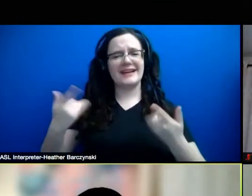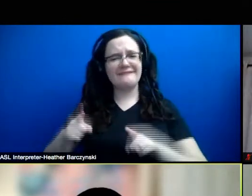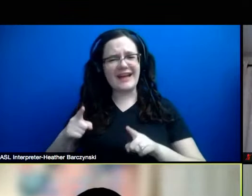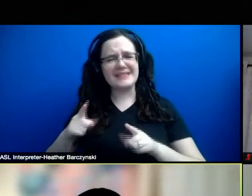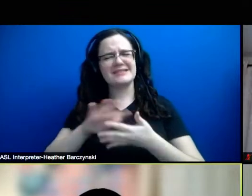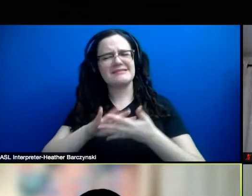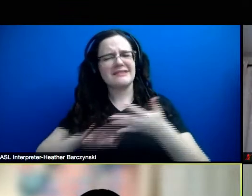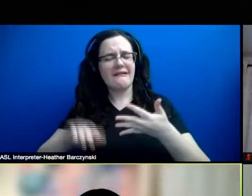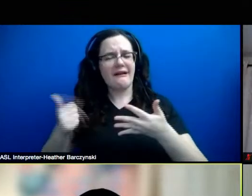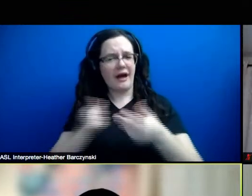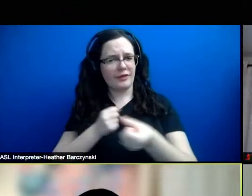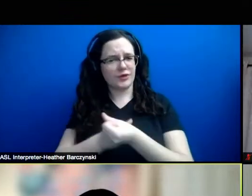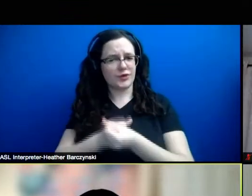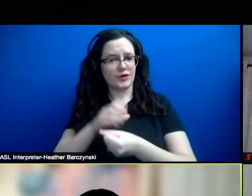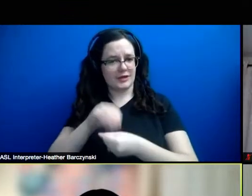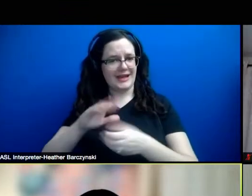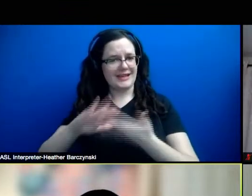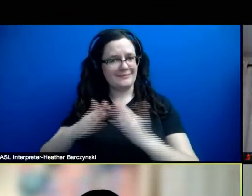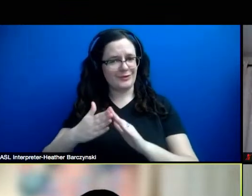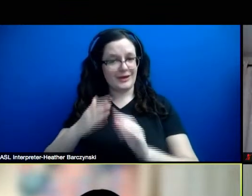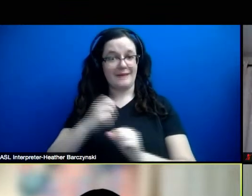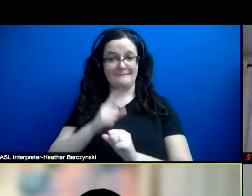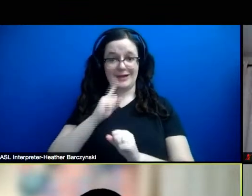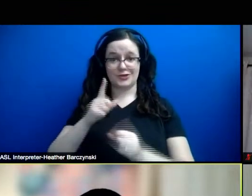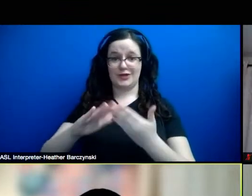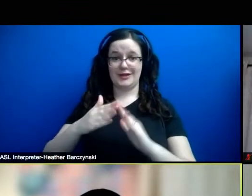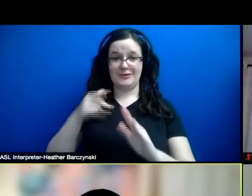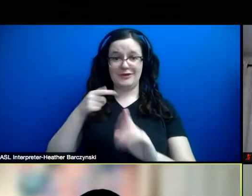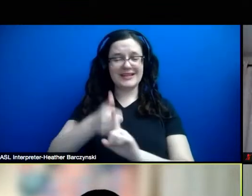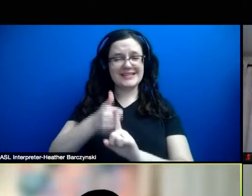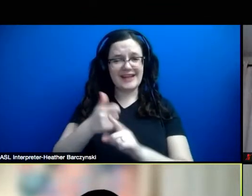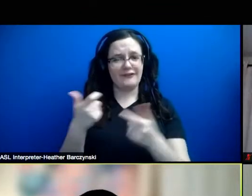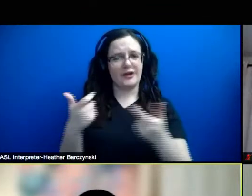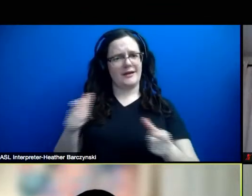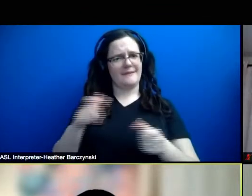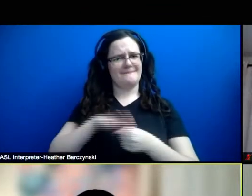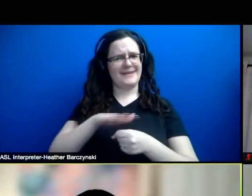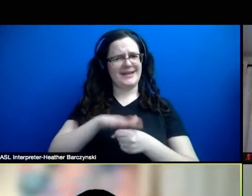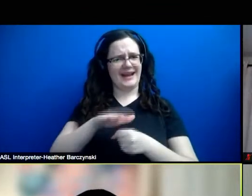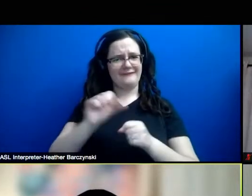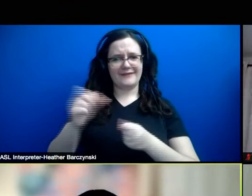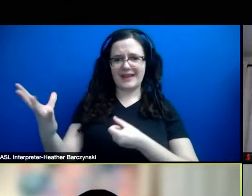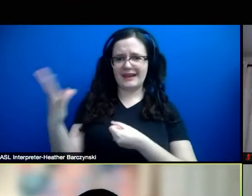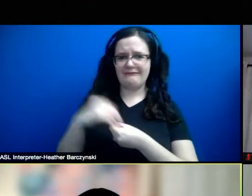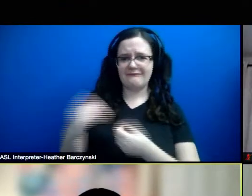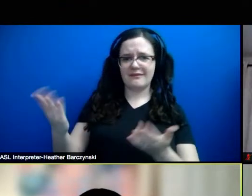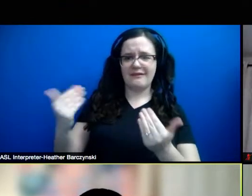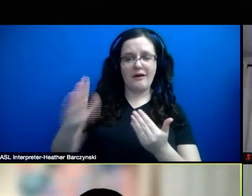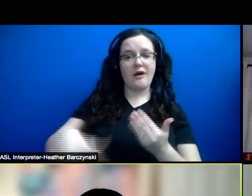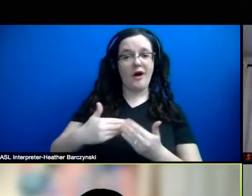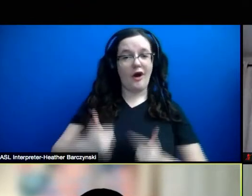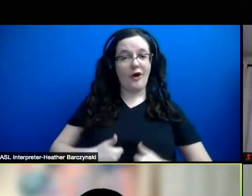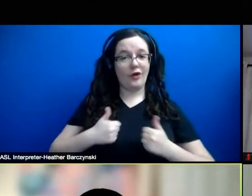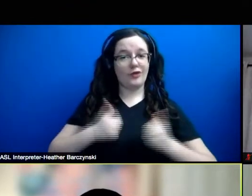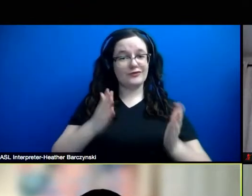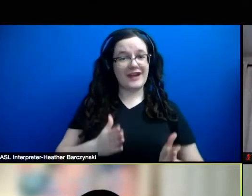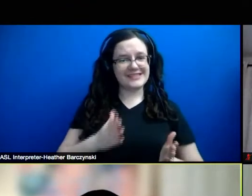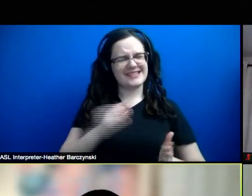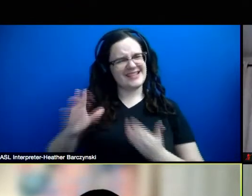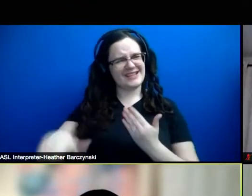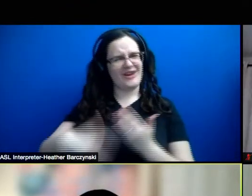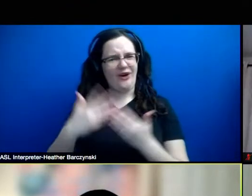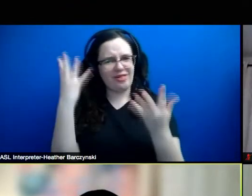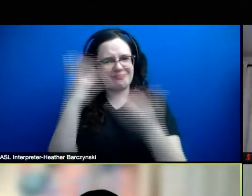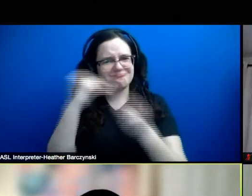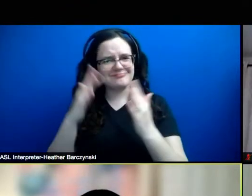in their community that make sure that the community is large enough to hold all of its residents in all of your glorious diversity.